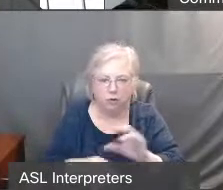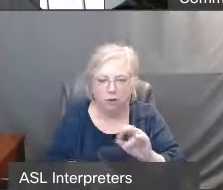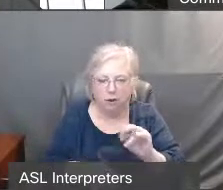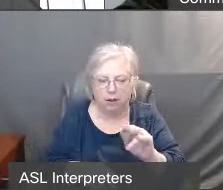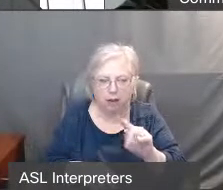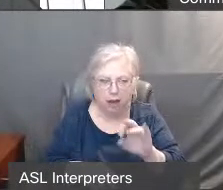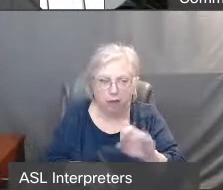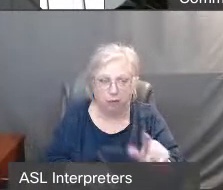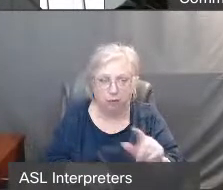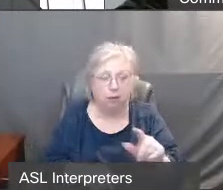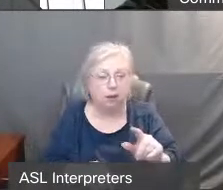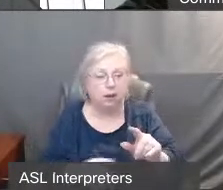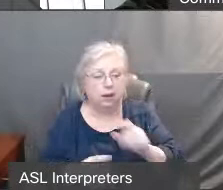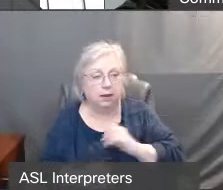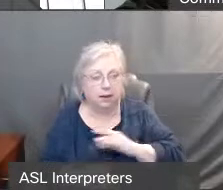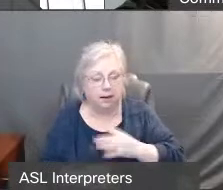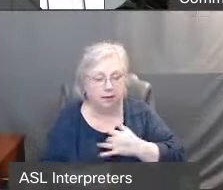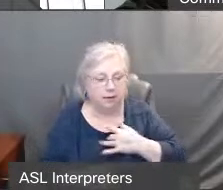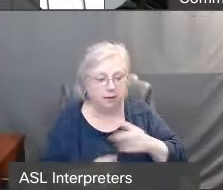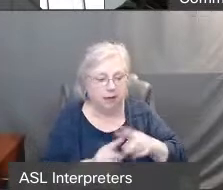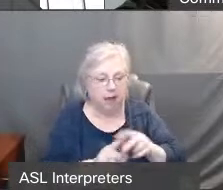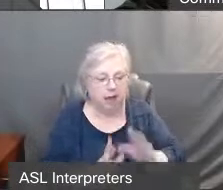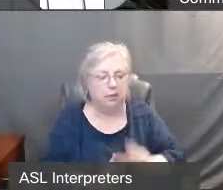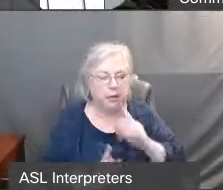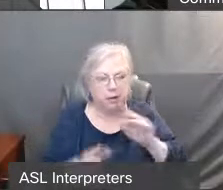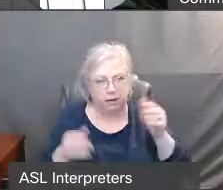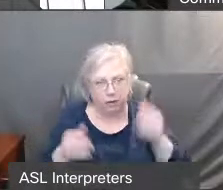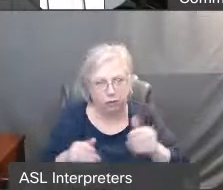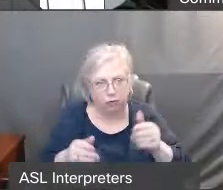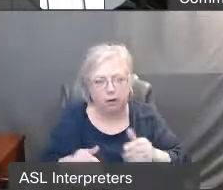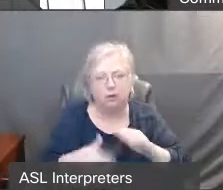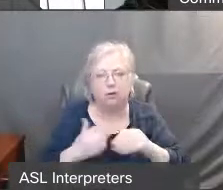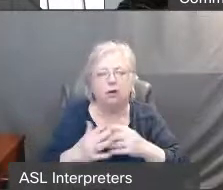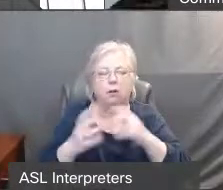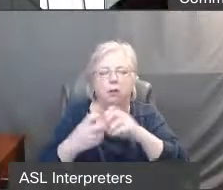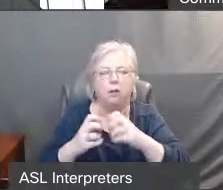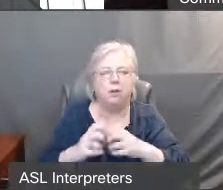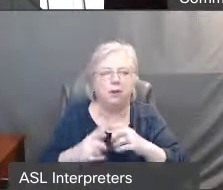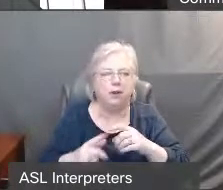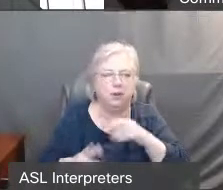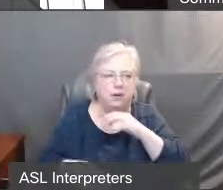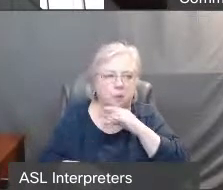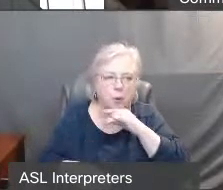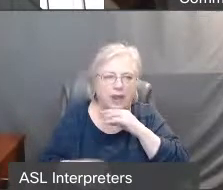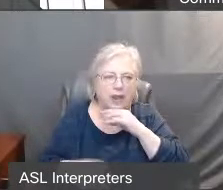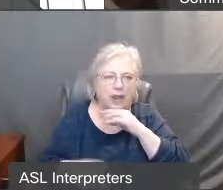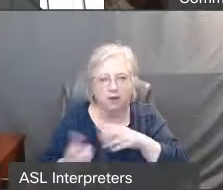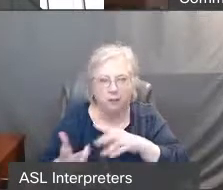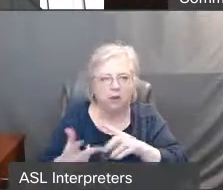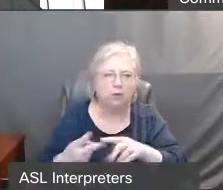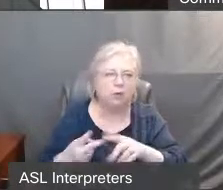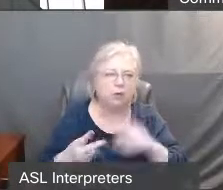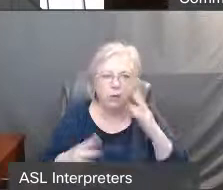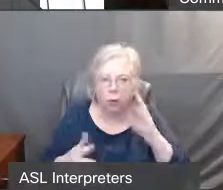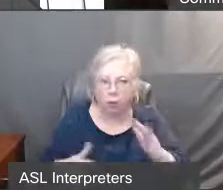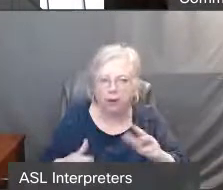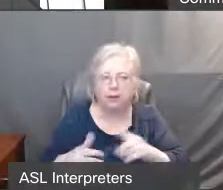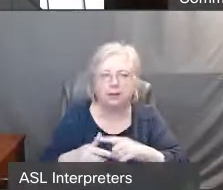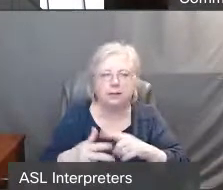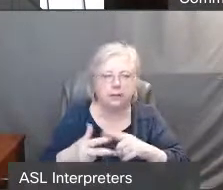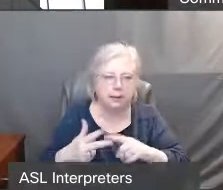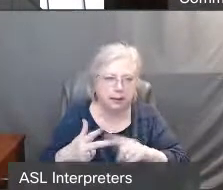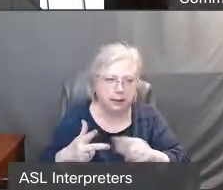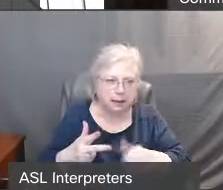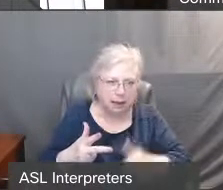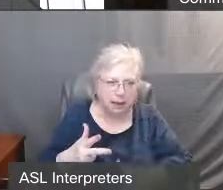has addressed key issues such as noise and pet waste disposal associated with an animal kennel use. The applicant is